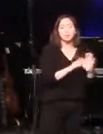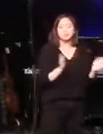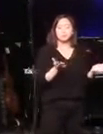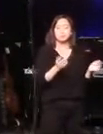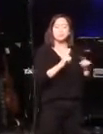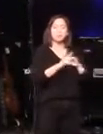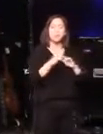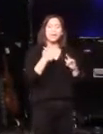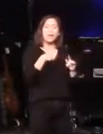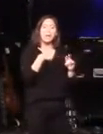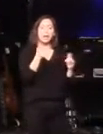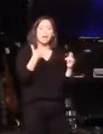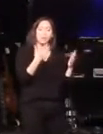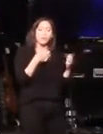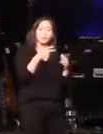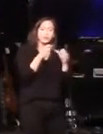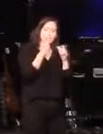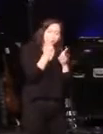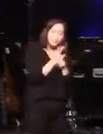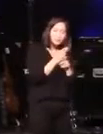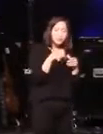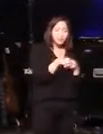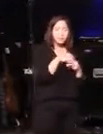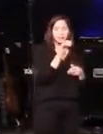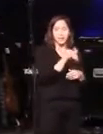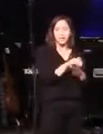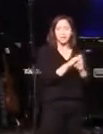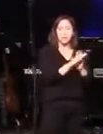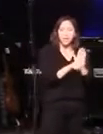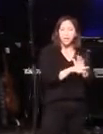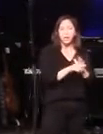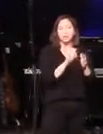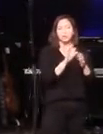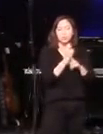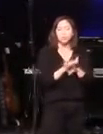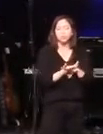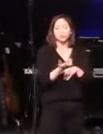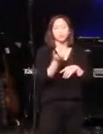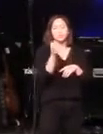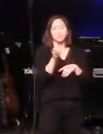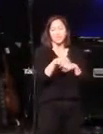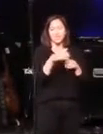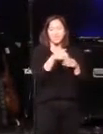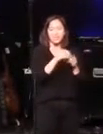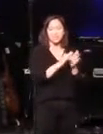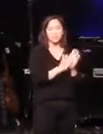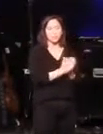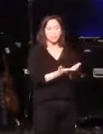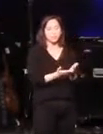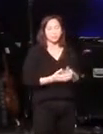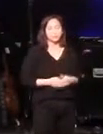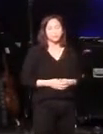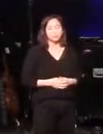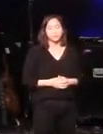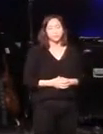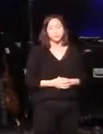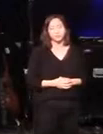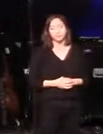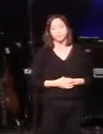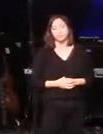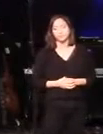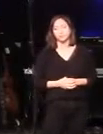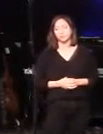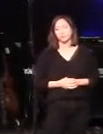for you to listen to and to understand and to see what is being said as we jump in to this passage. Again,